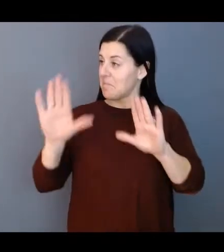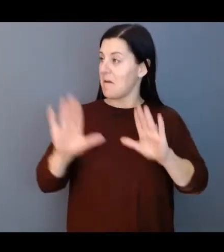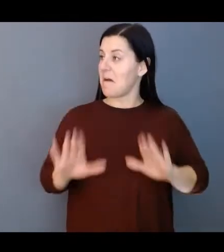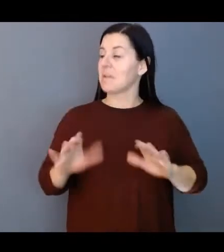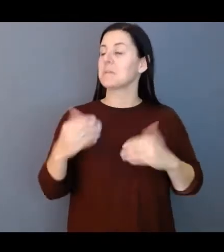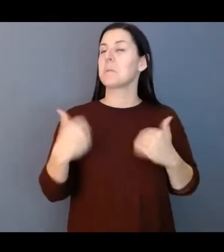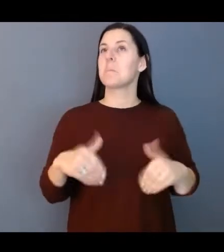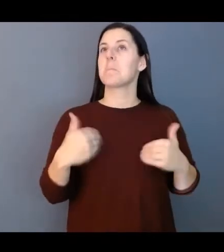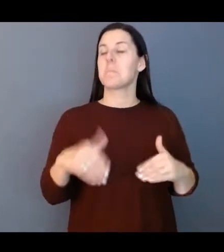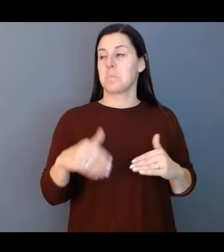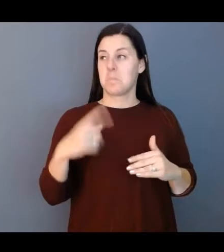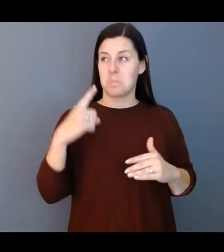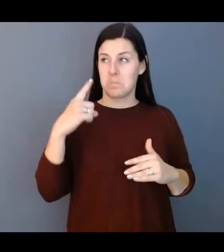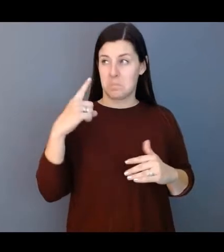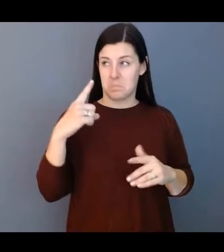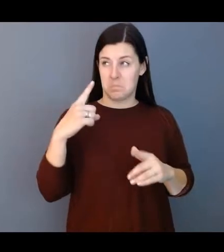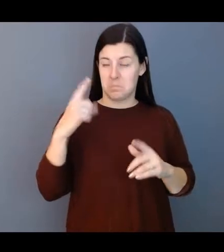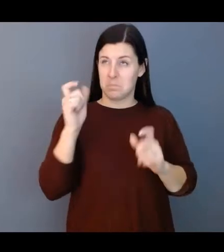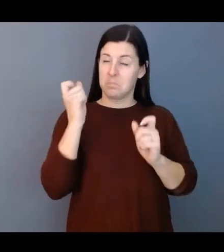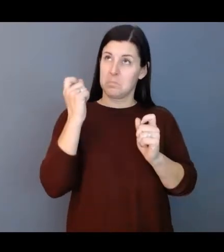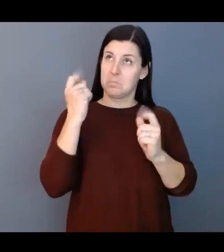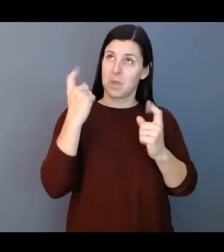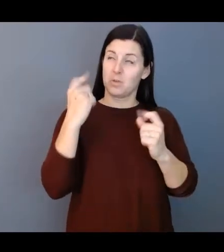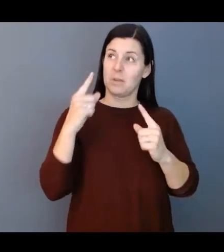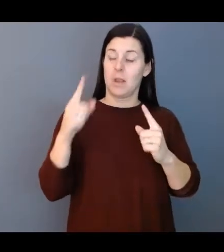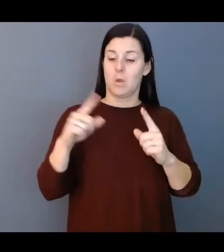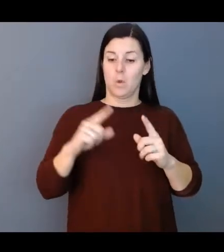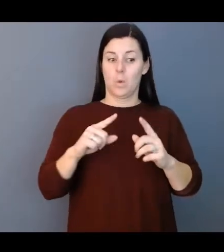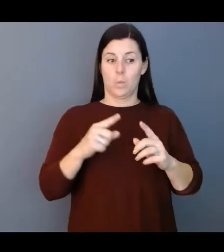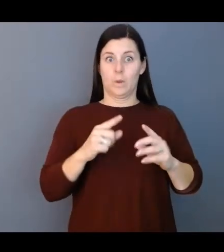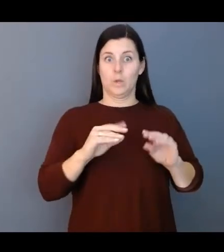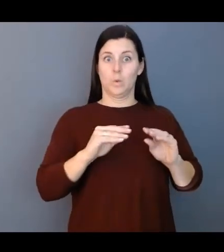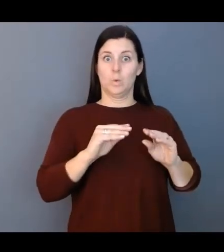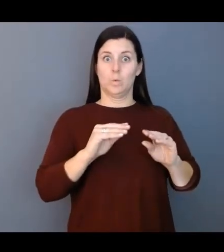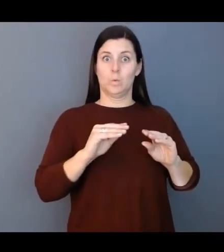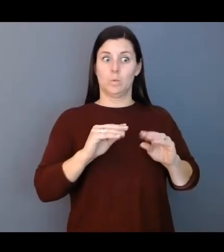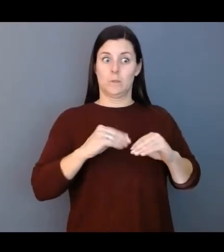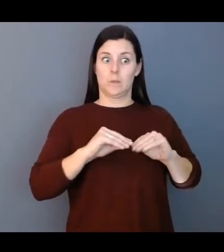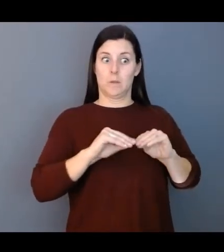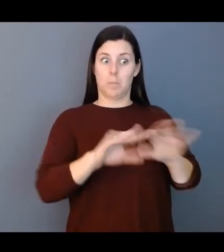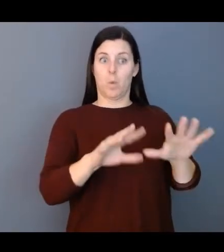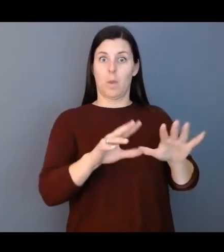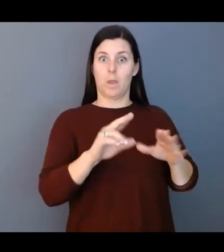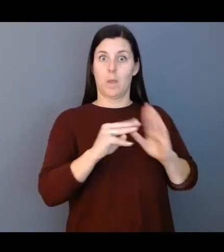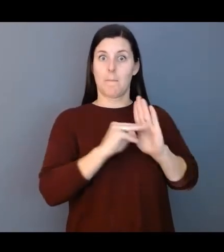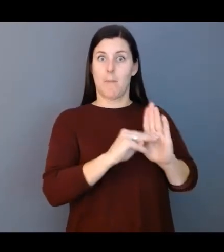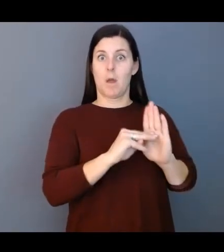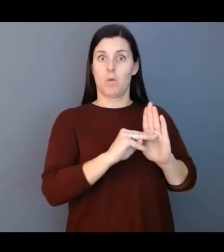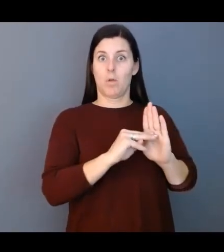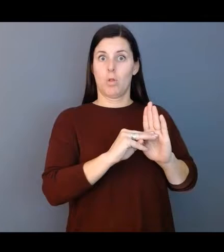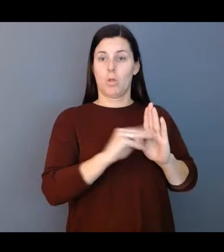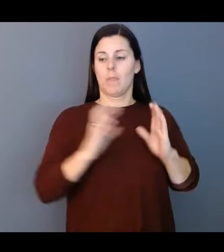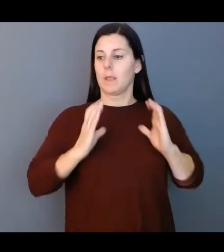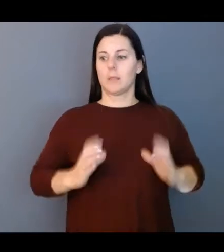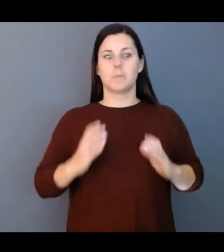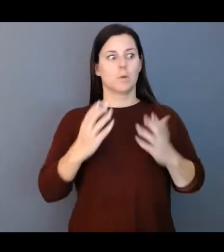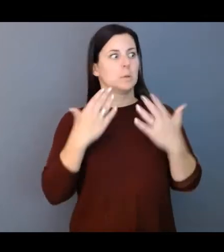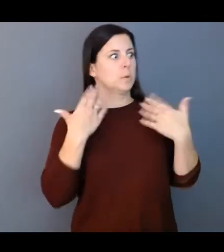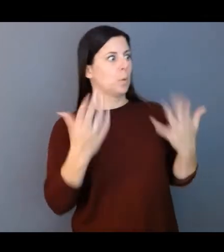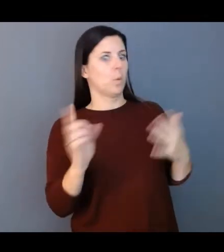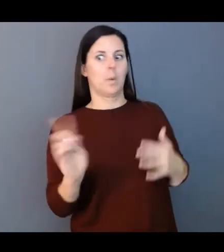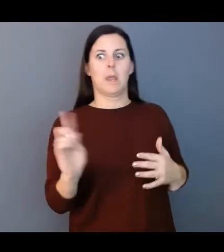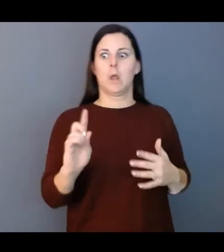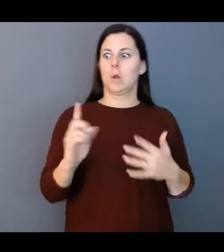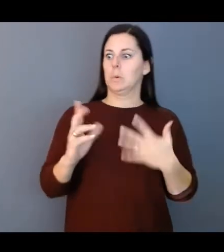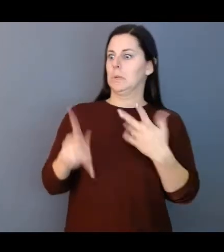Awesome. So if I'm hearing this right, when you deploy a model, a customer may not know where